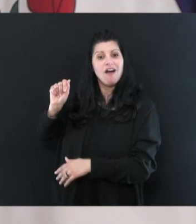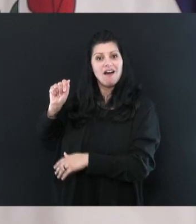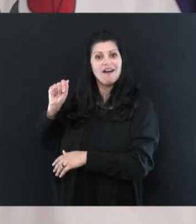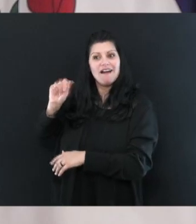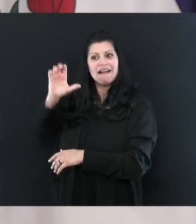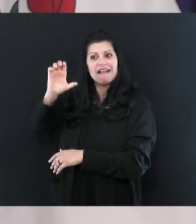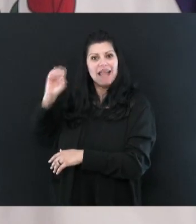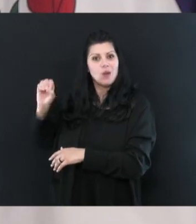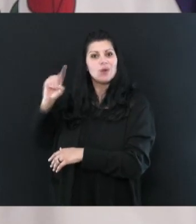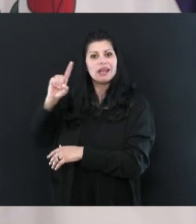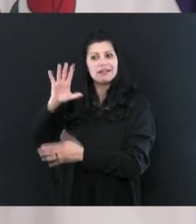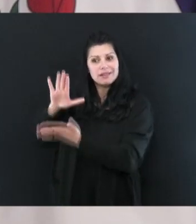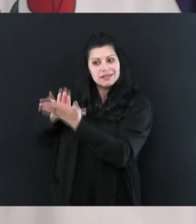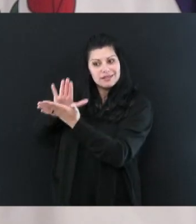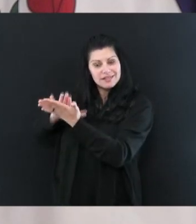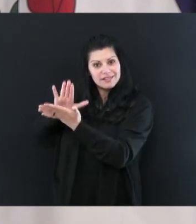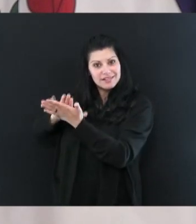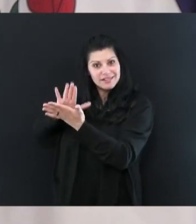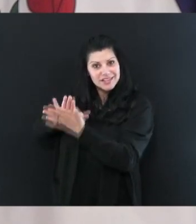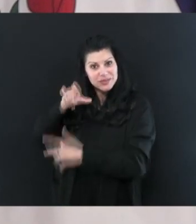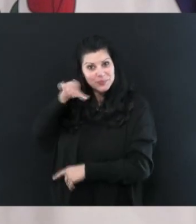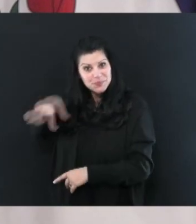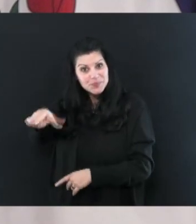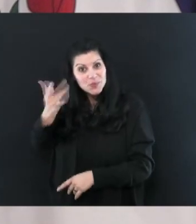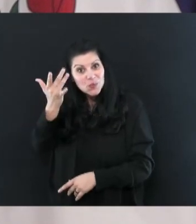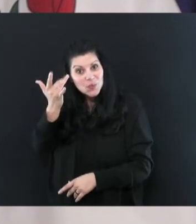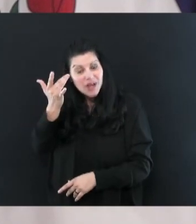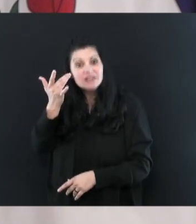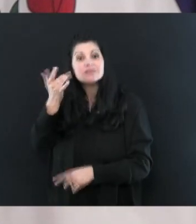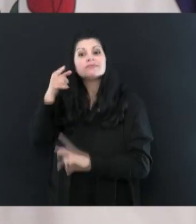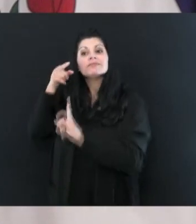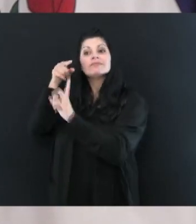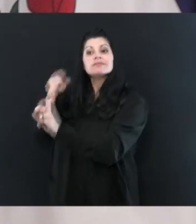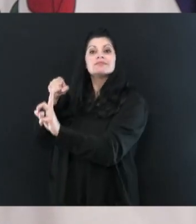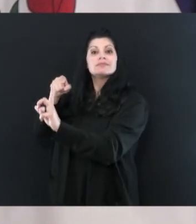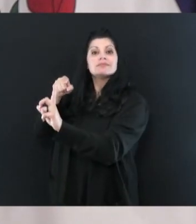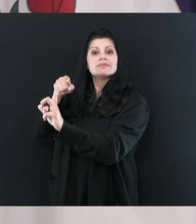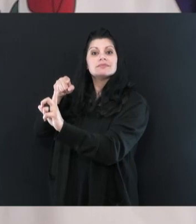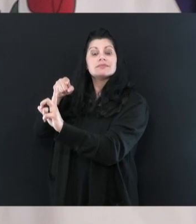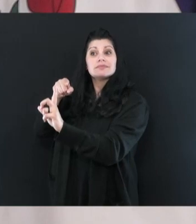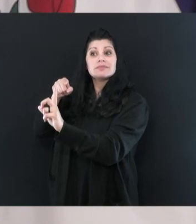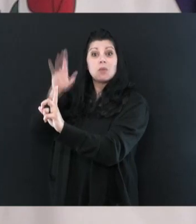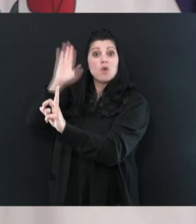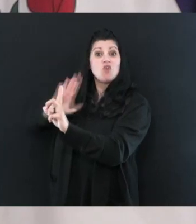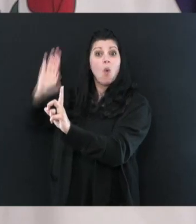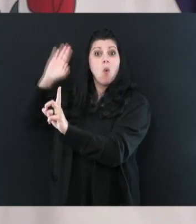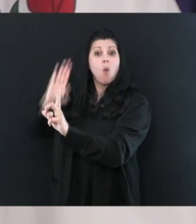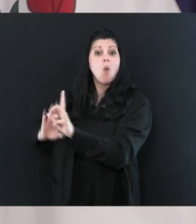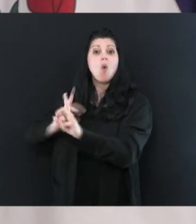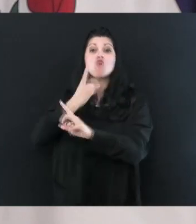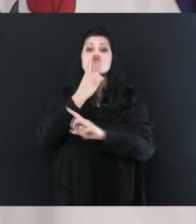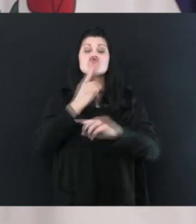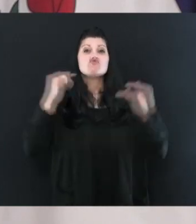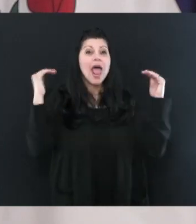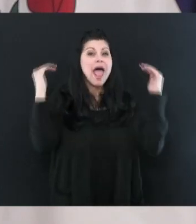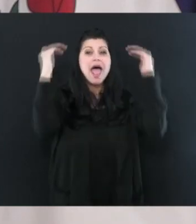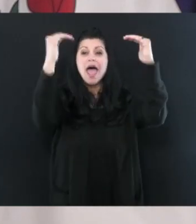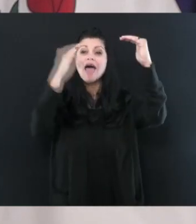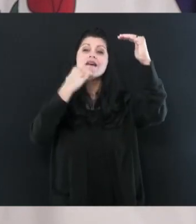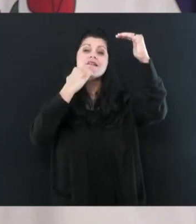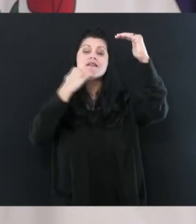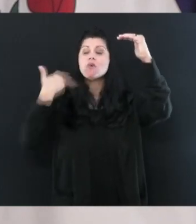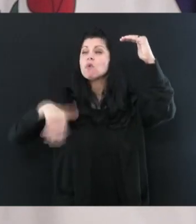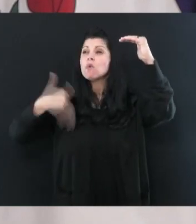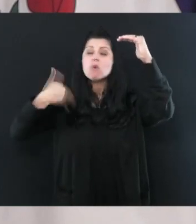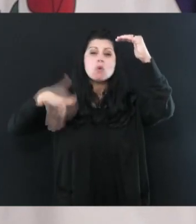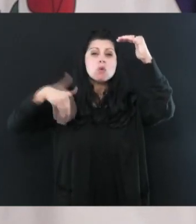ago or minutes ago, but Kanawha County has now gone from blazing red to gold. We thought, my